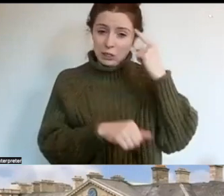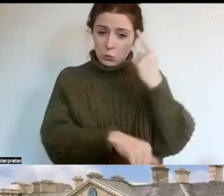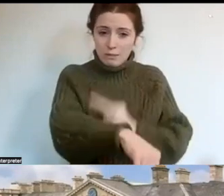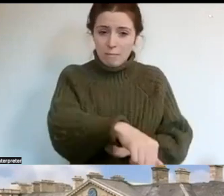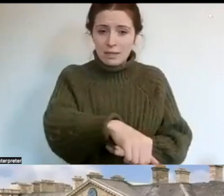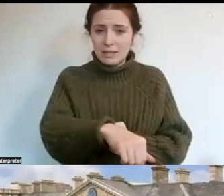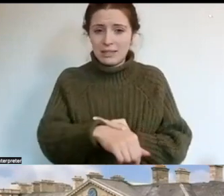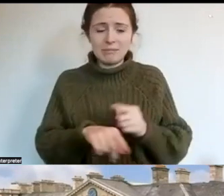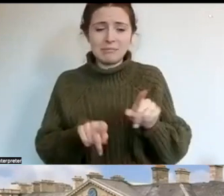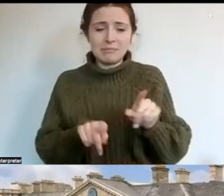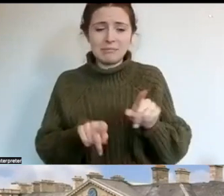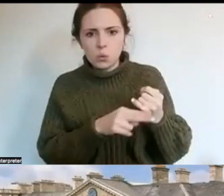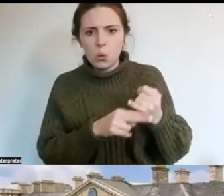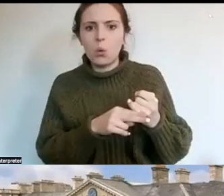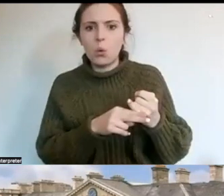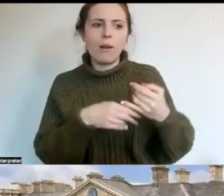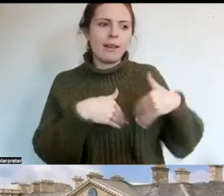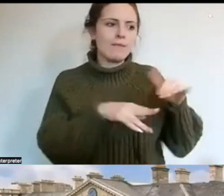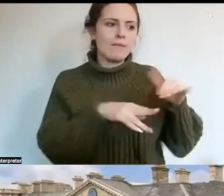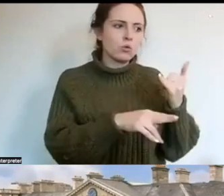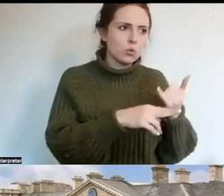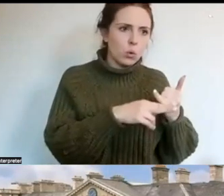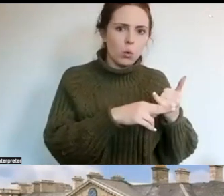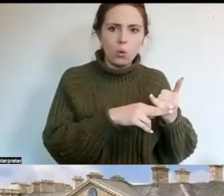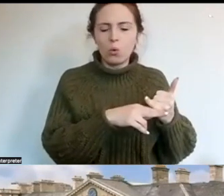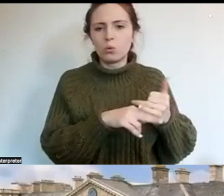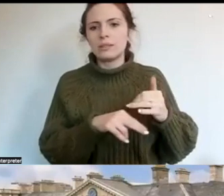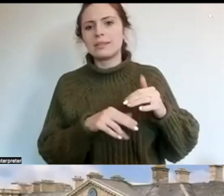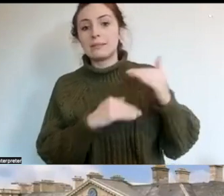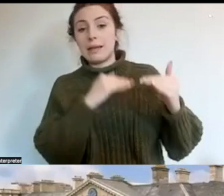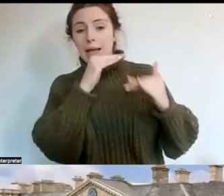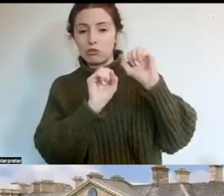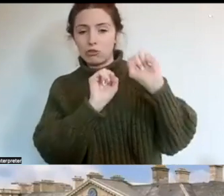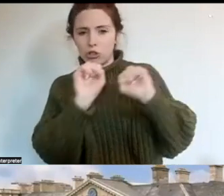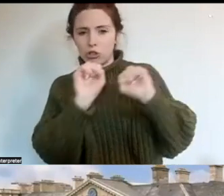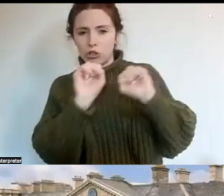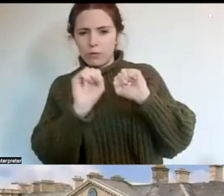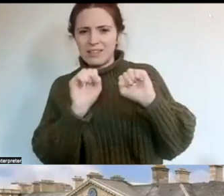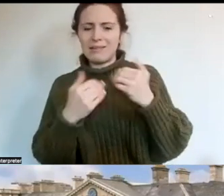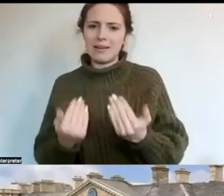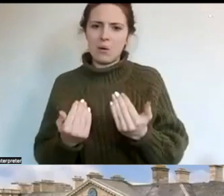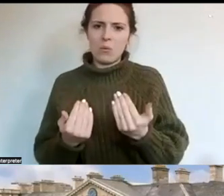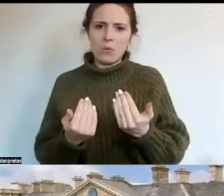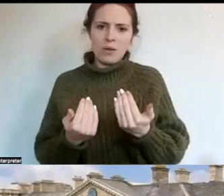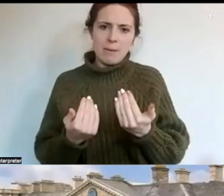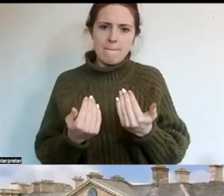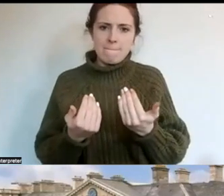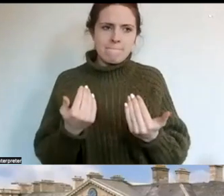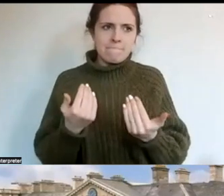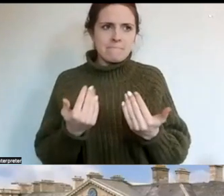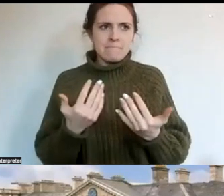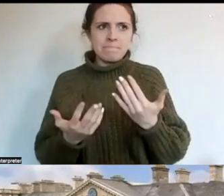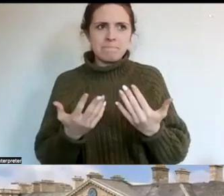as schooling and school leaving and entering adult services. And now we have this